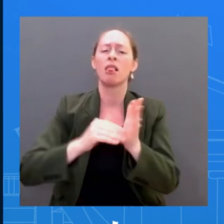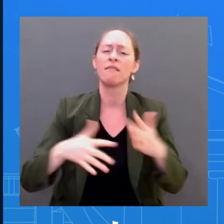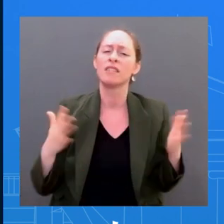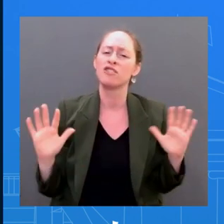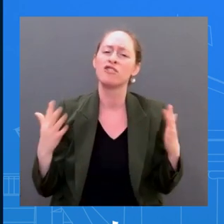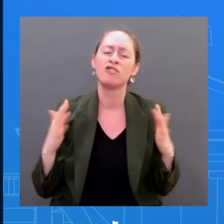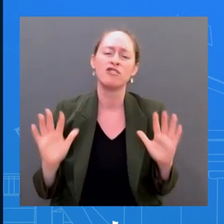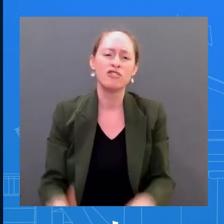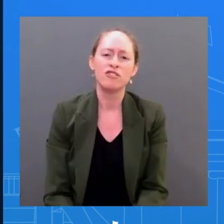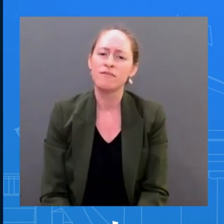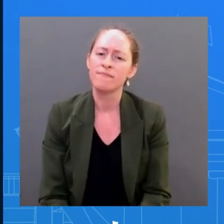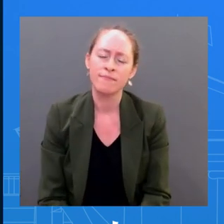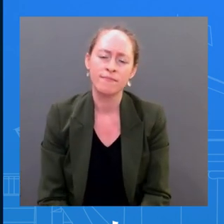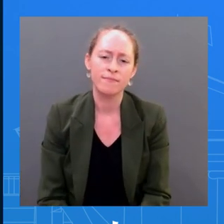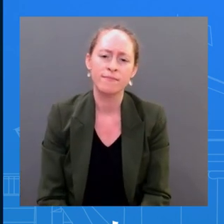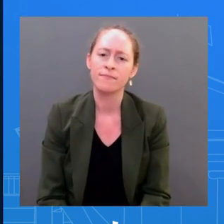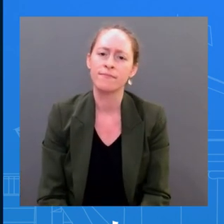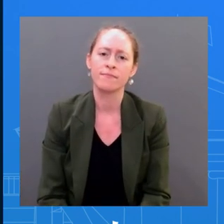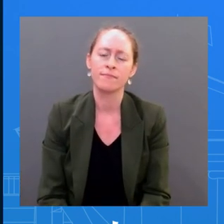Alethea